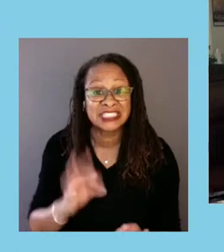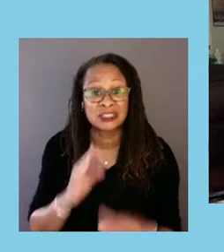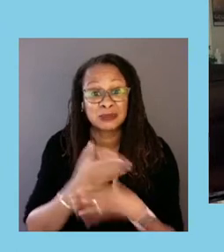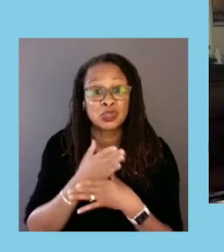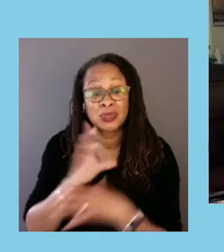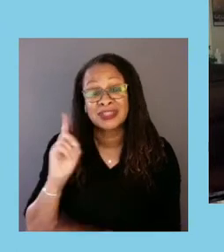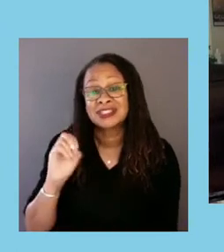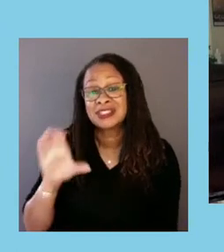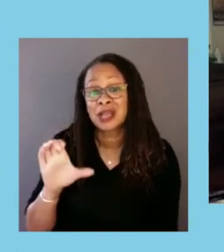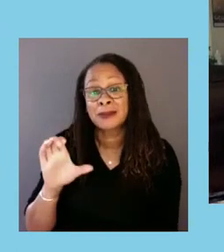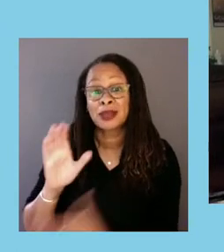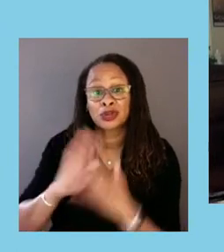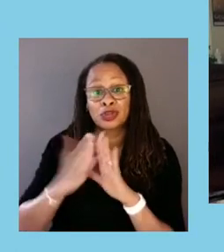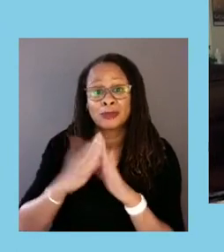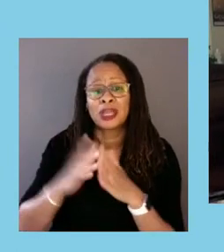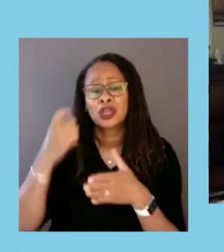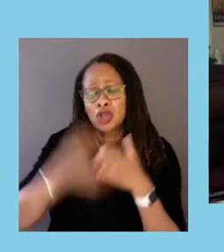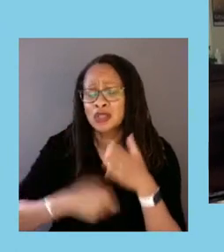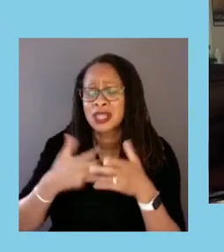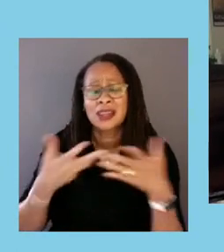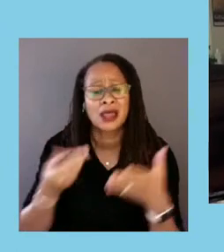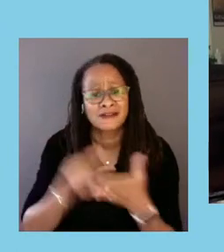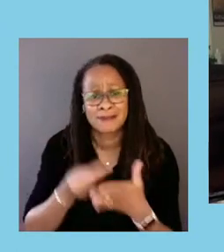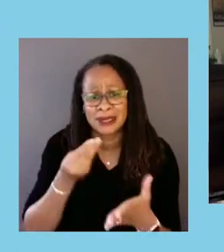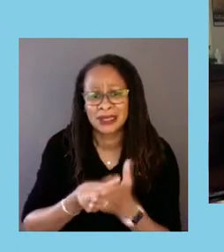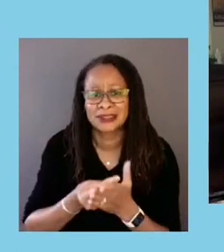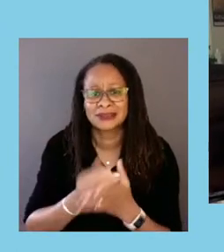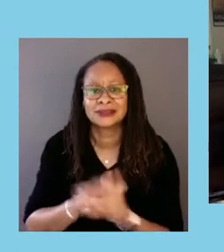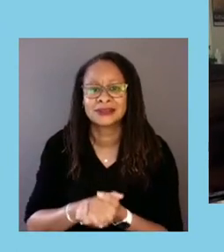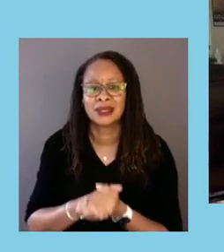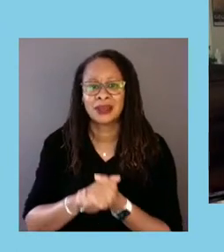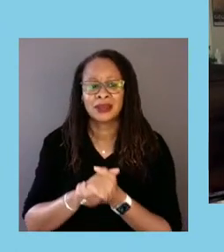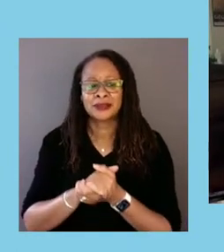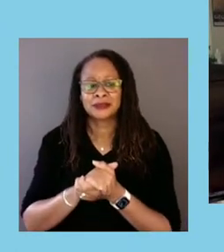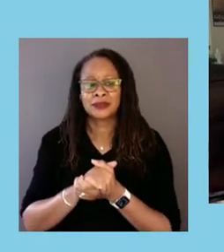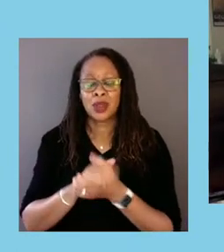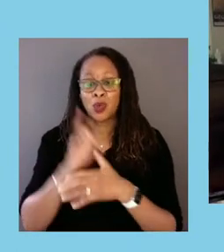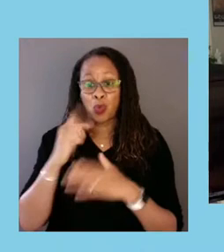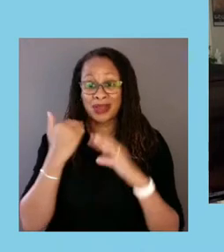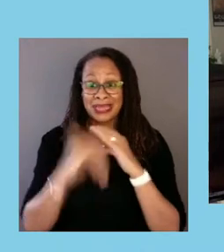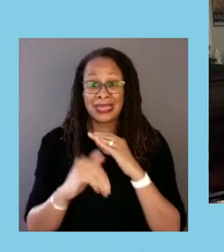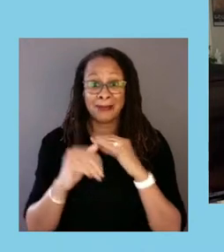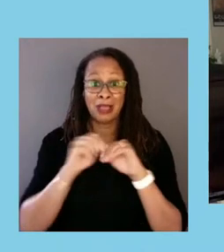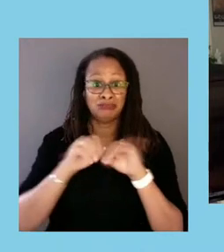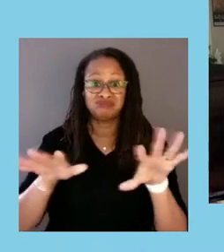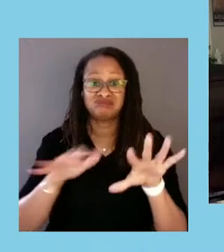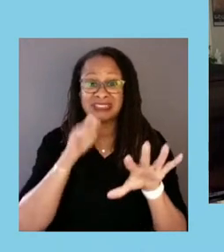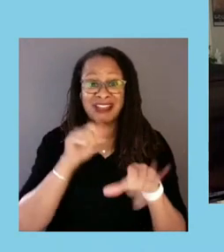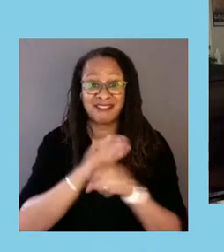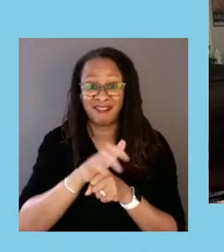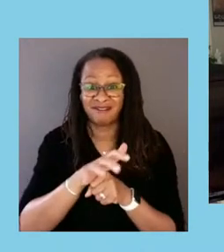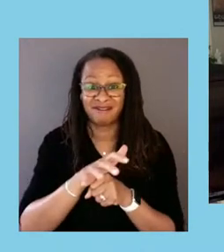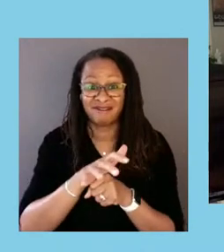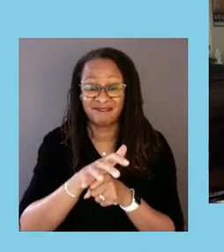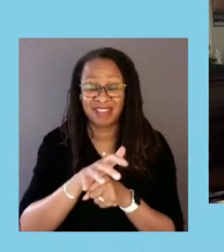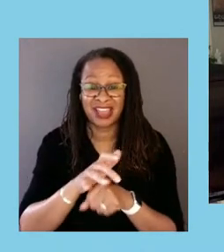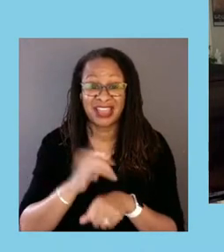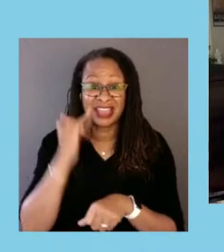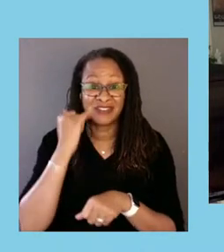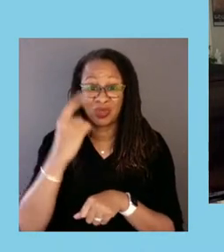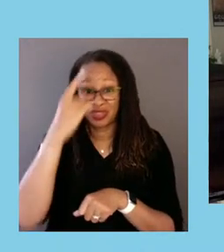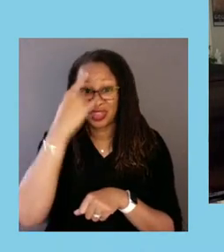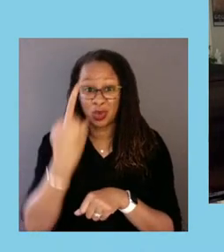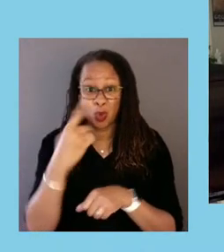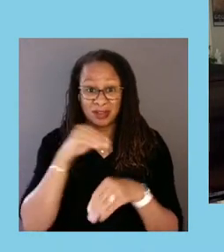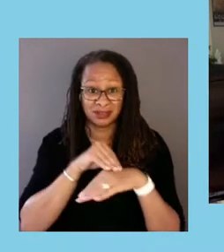costs a lot of money and you have to, like, one email blast is not going to do it. So if you think one email blast is expensive,